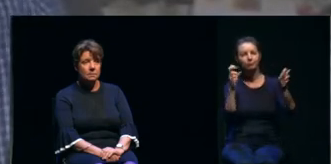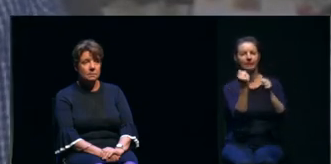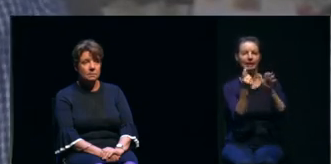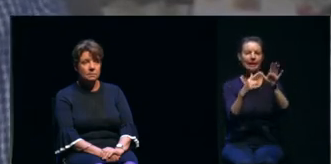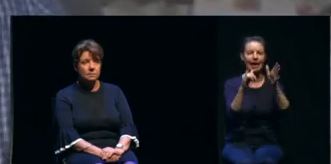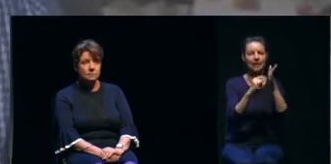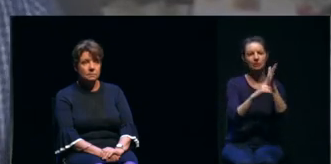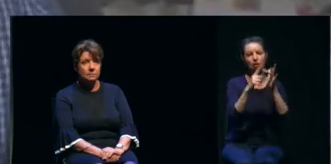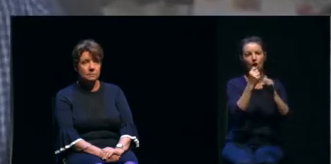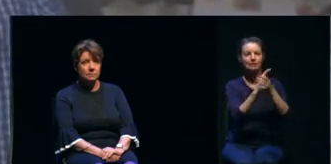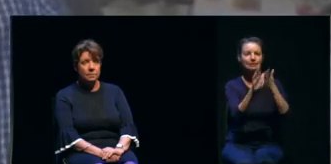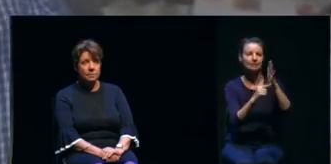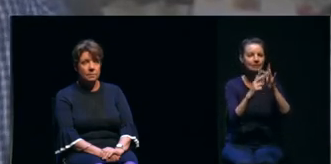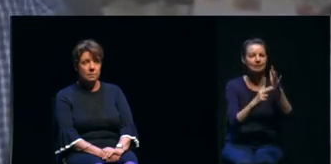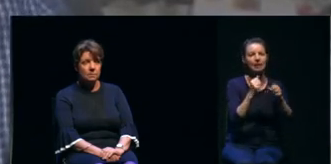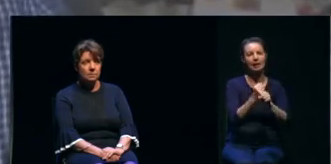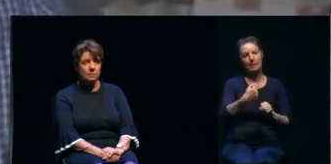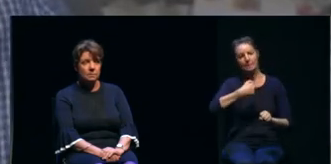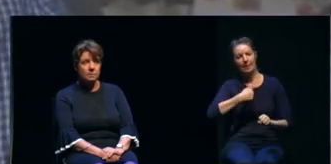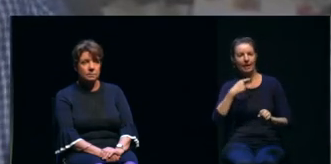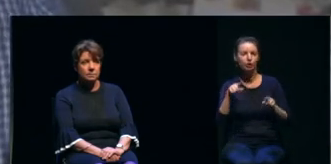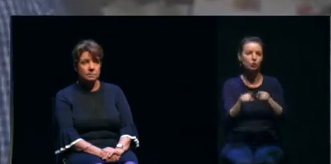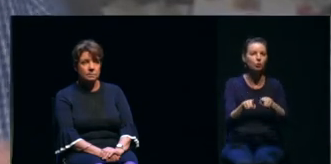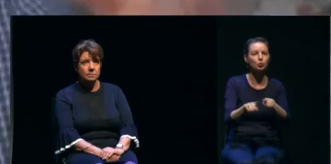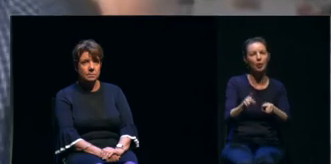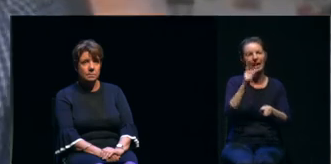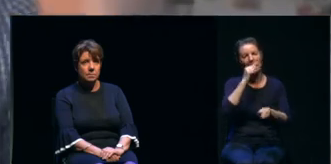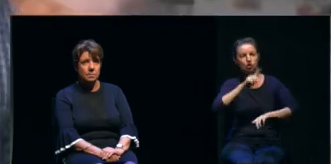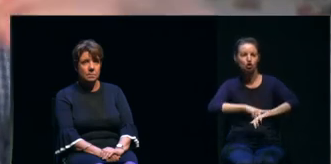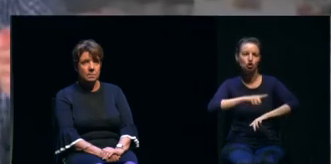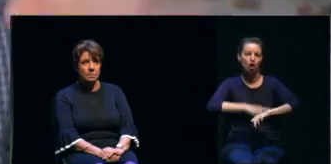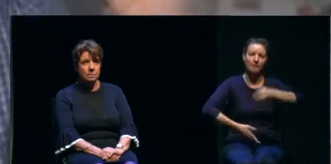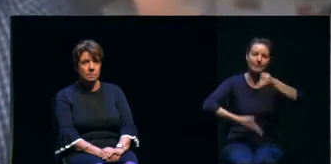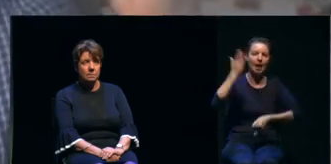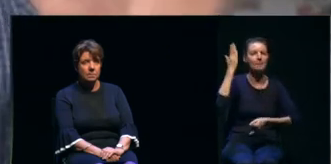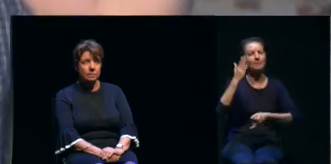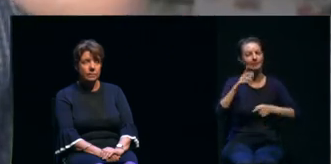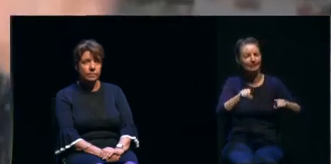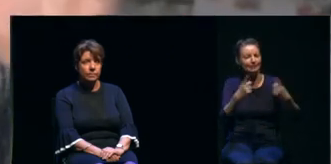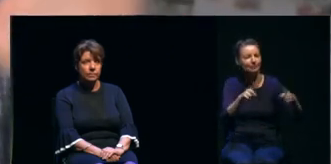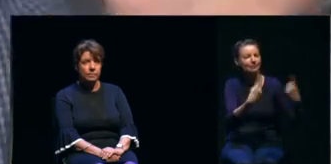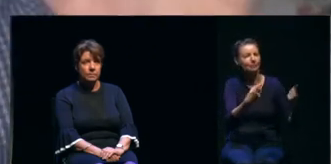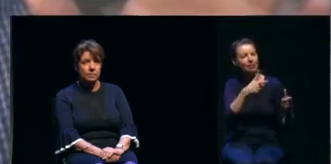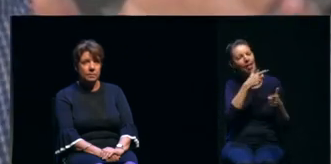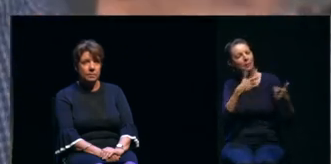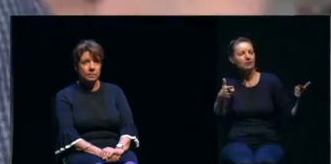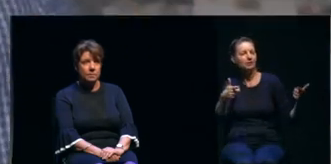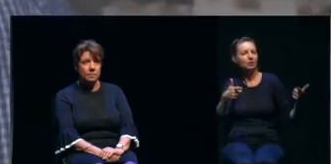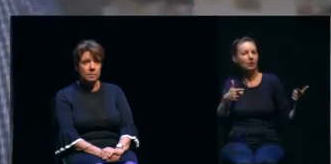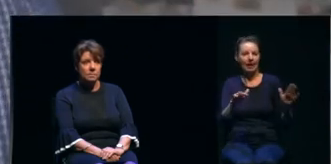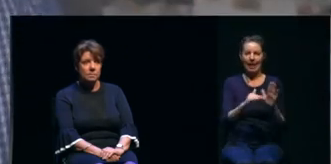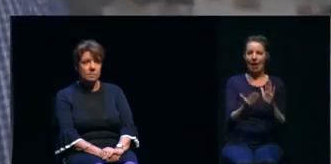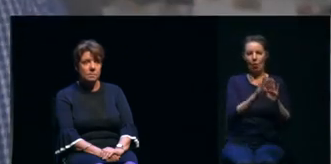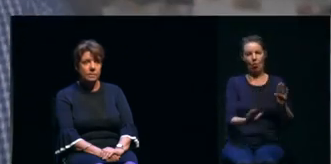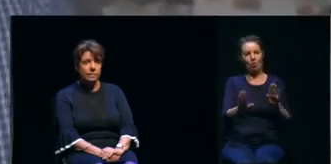talk about body positivity, we can talk about the Me Too movement, we can talk about Time's Up. And these are all words that just normal, ordinary women